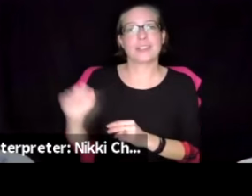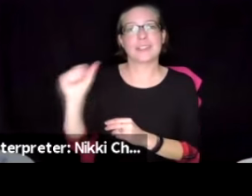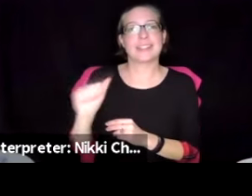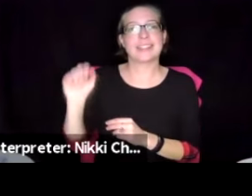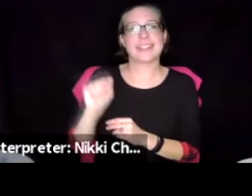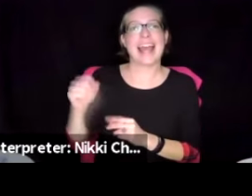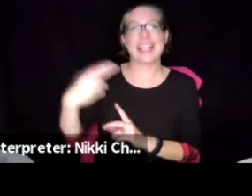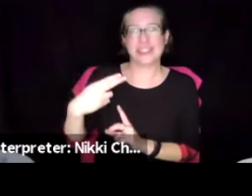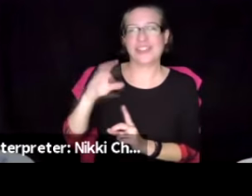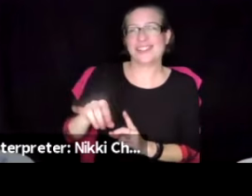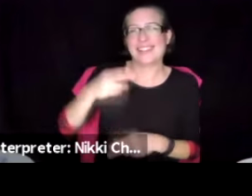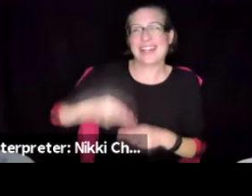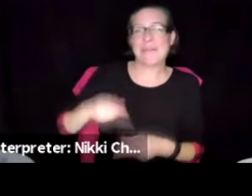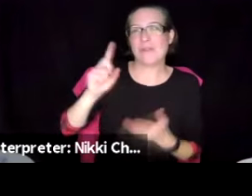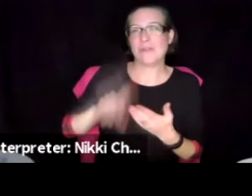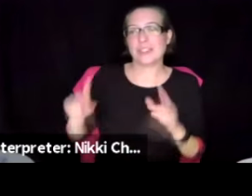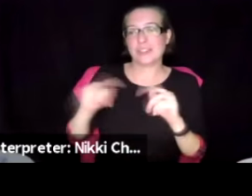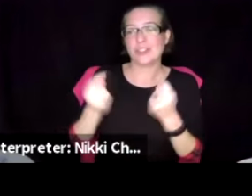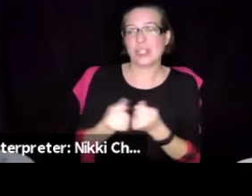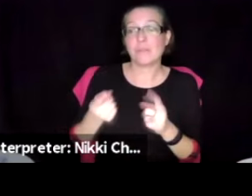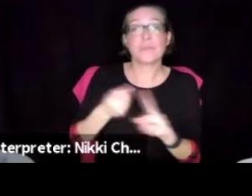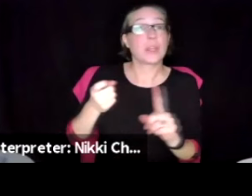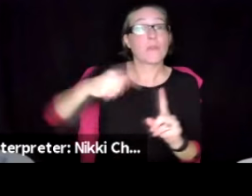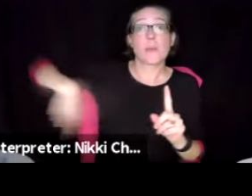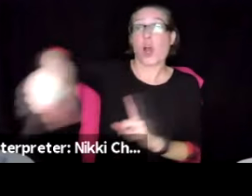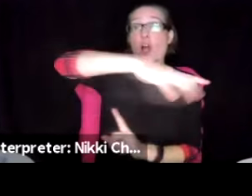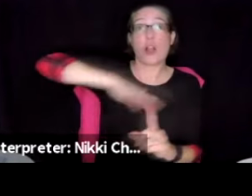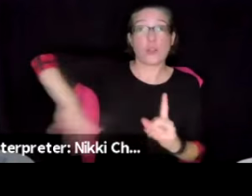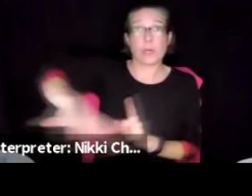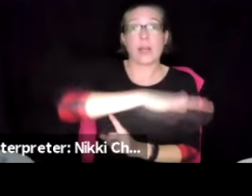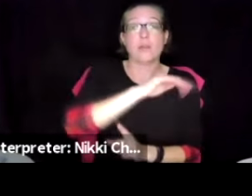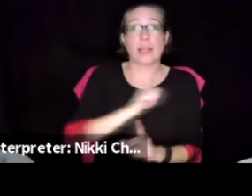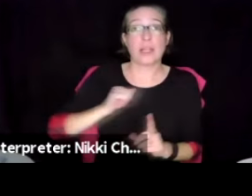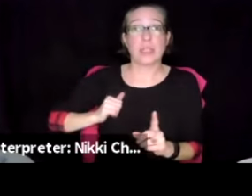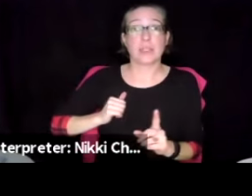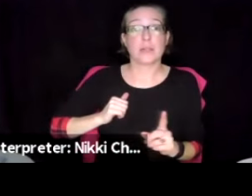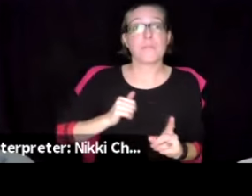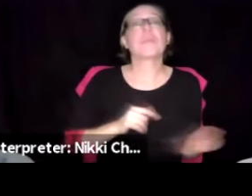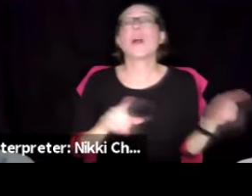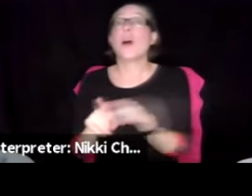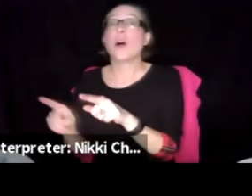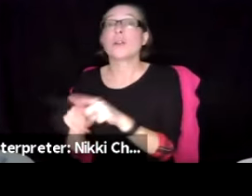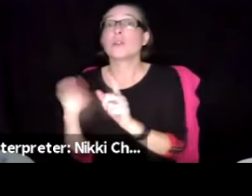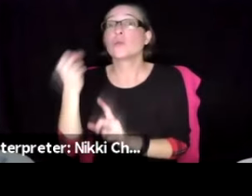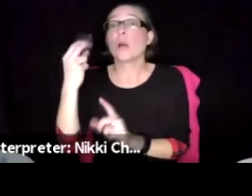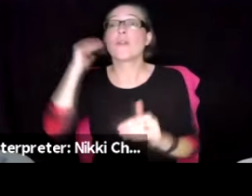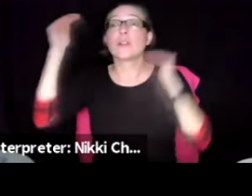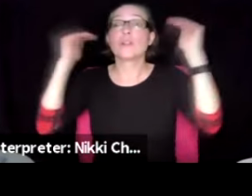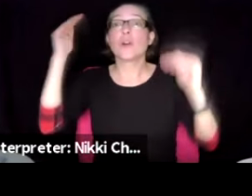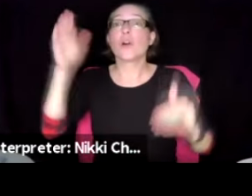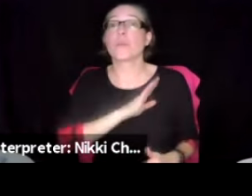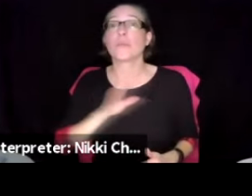team. And they're from all around Atlanta. And we also have 12 adult board members who work in